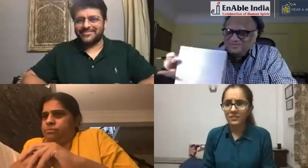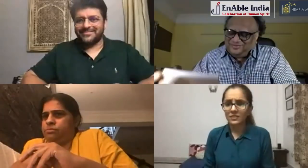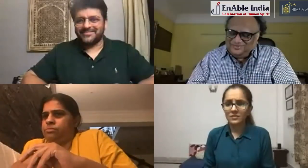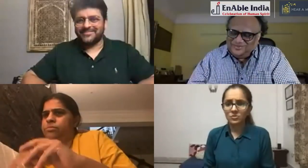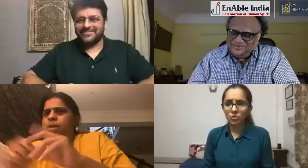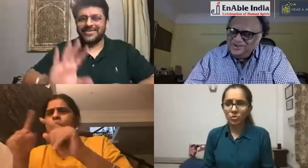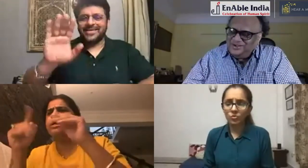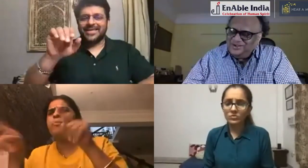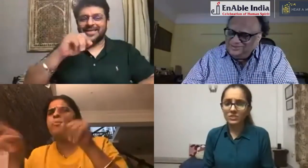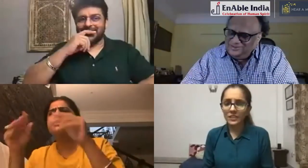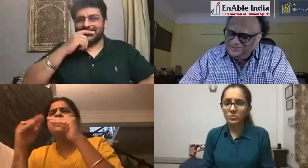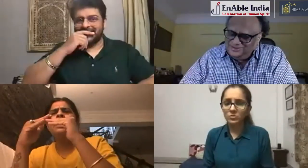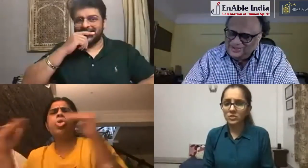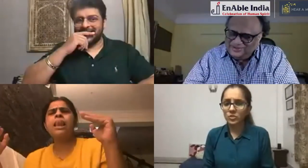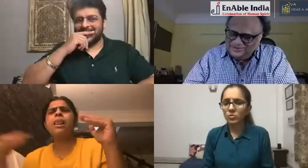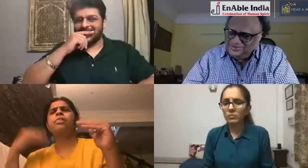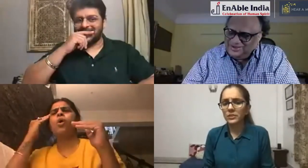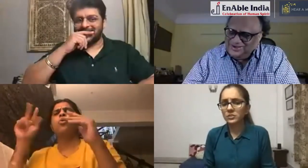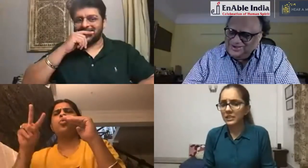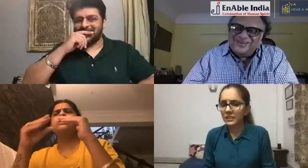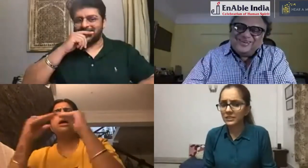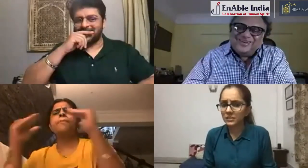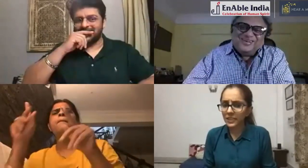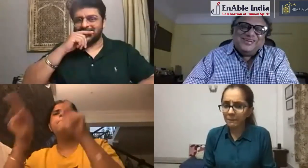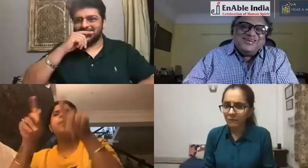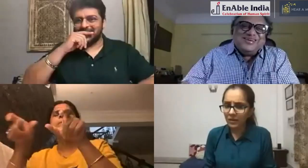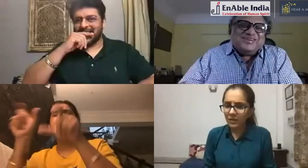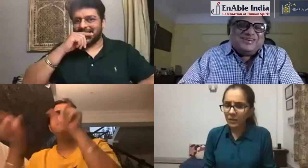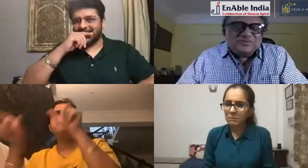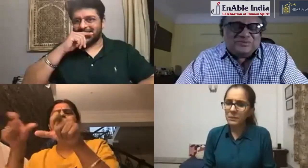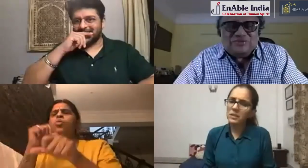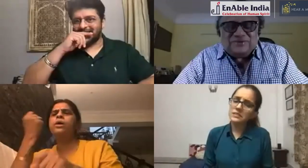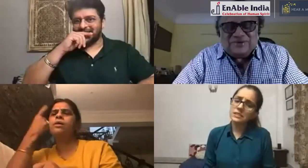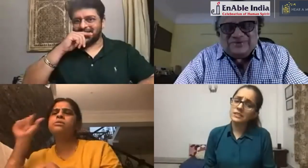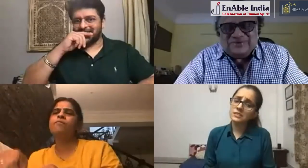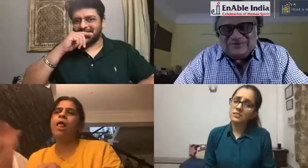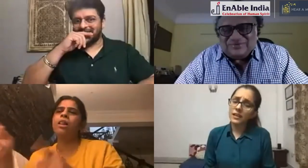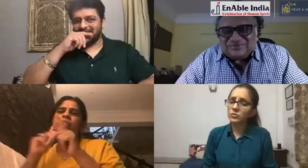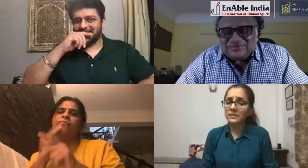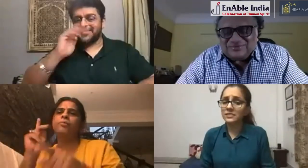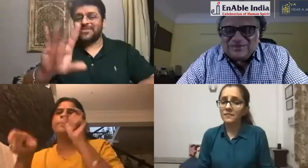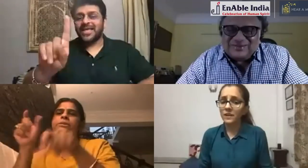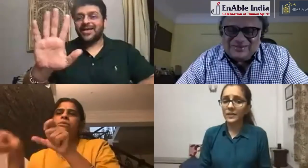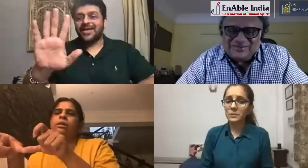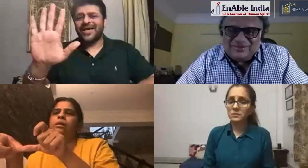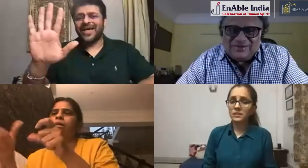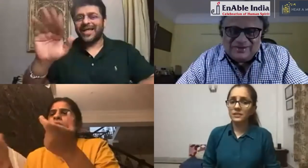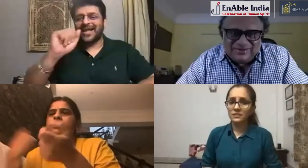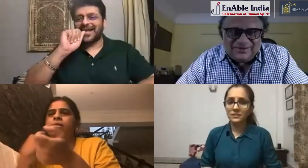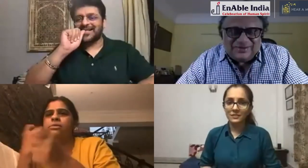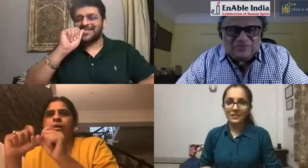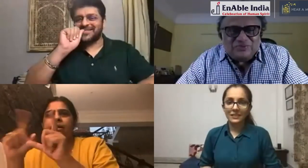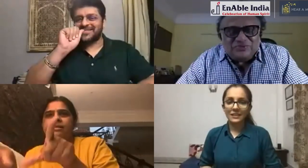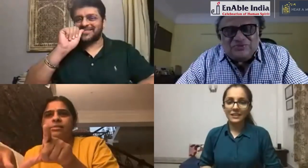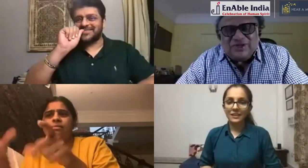better. So can but you're saying, but people are saying it's. I don't understand why are people saying